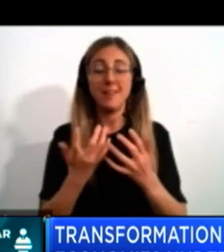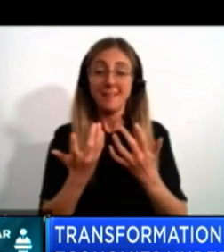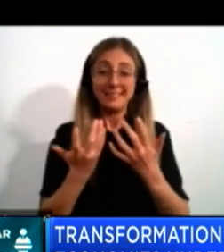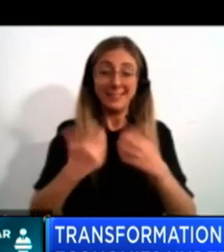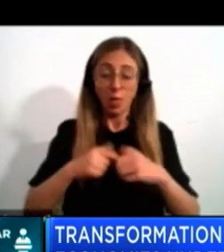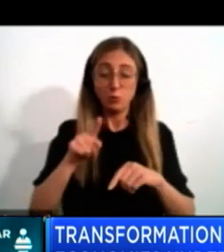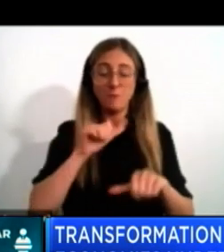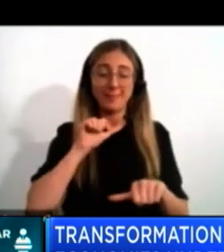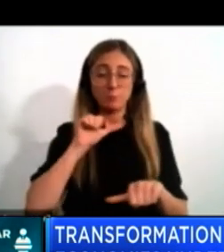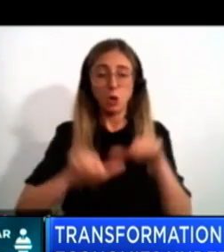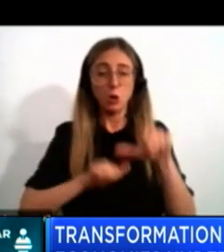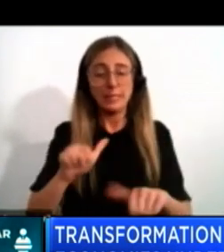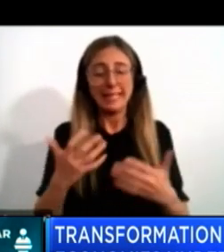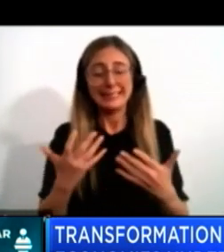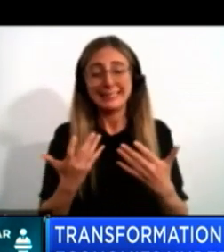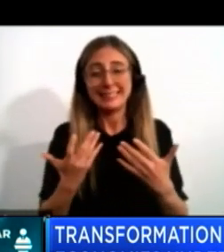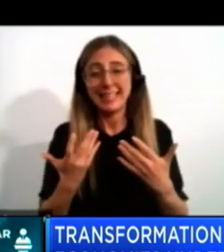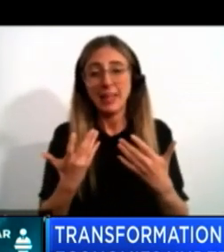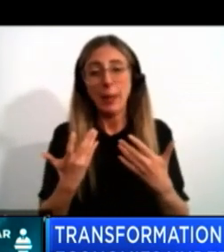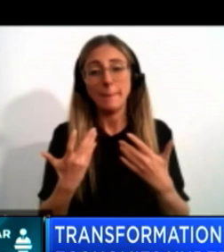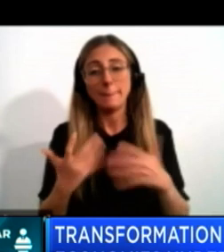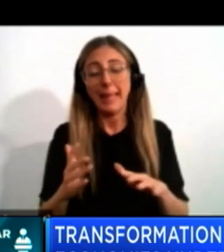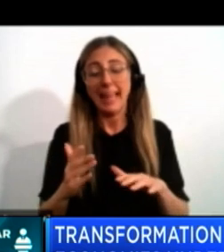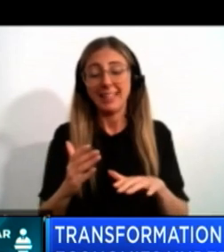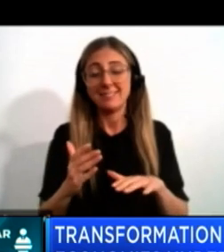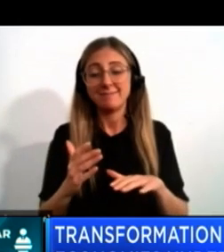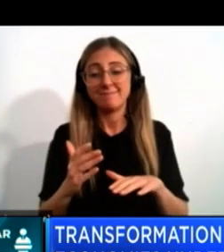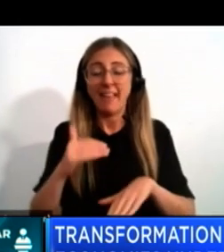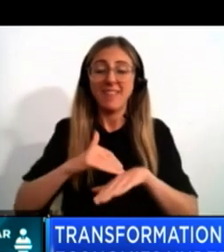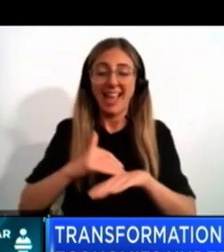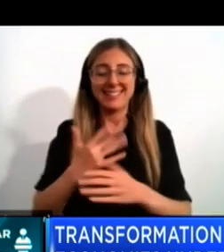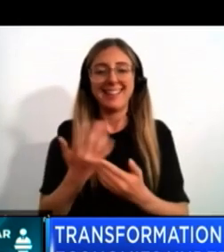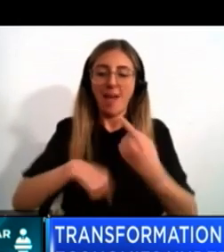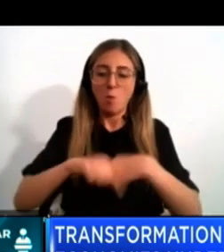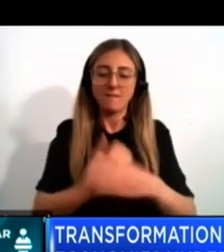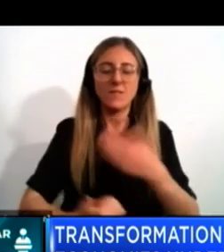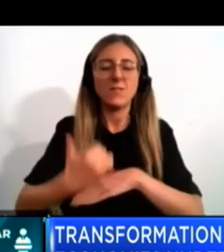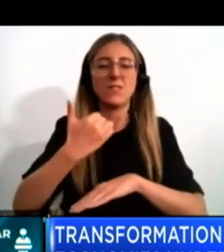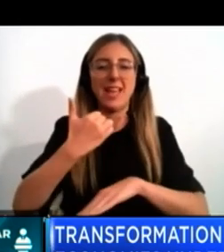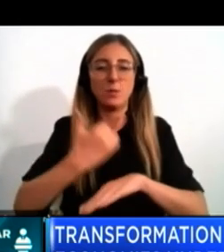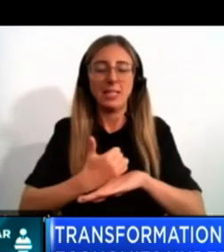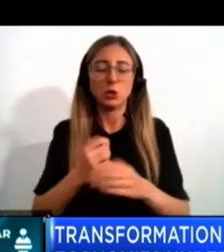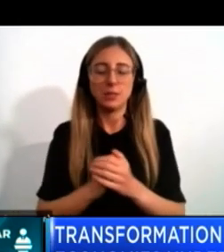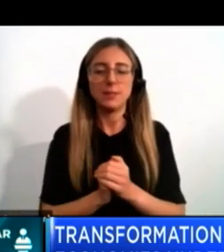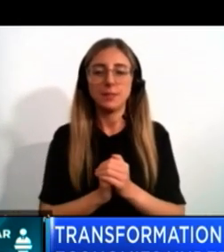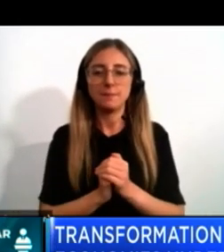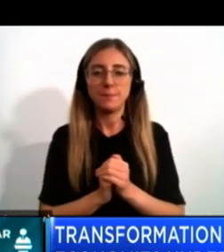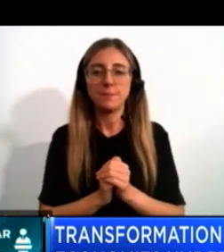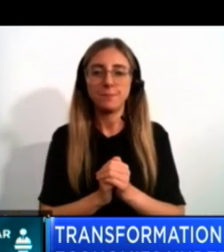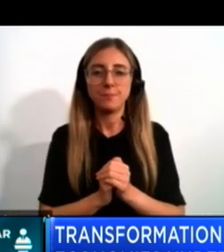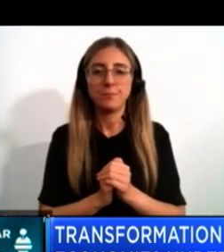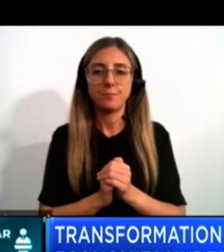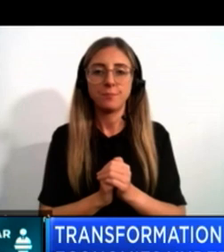in this process has firm theoretical and empirical foundations. In a world where trade has been dominated